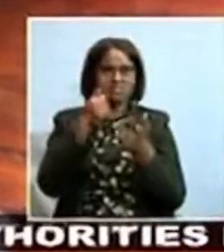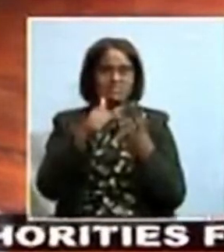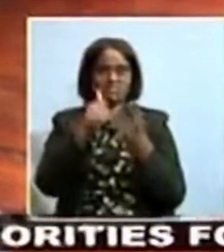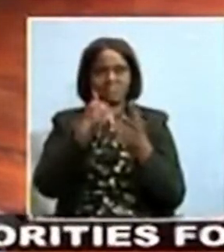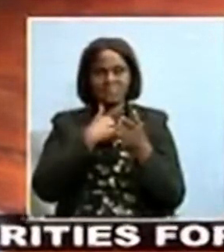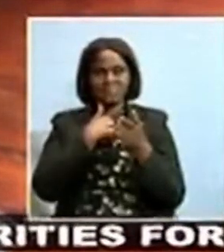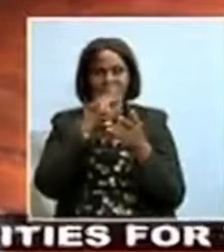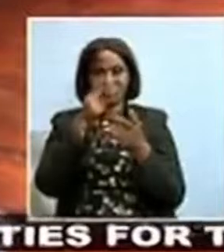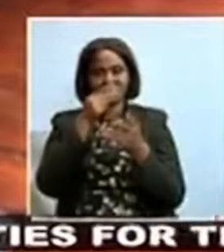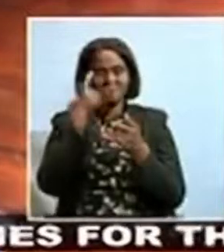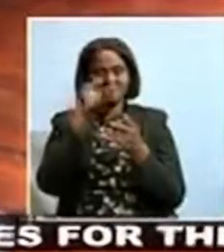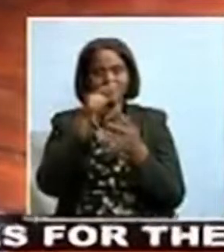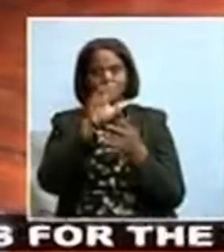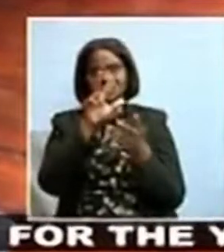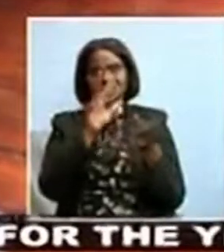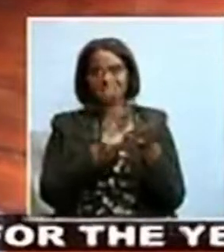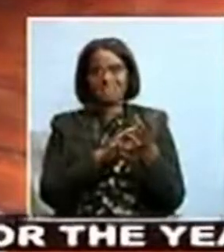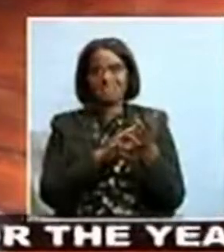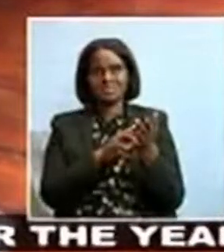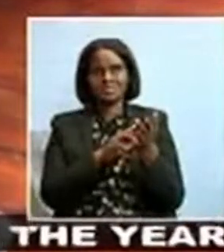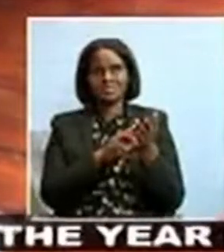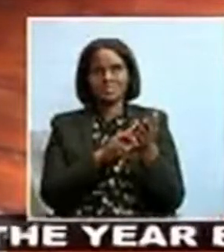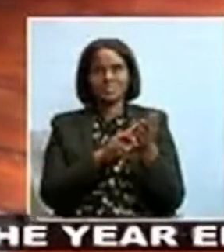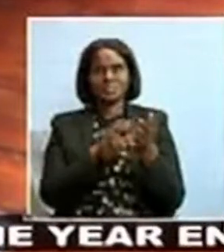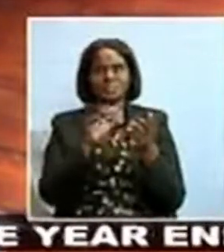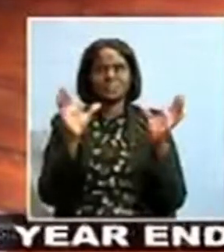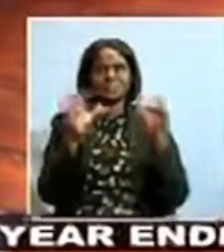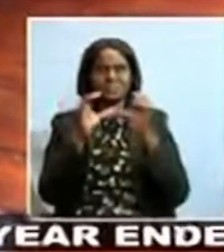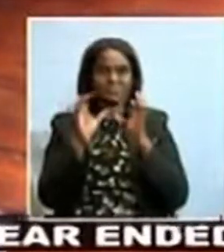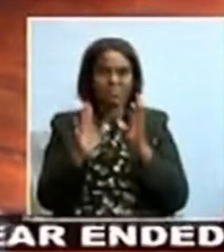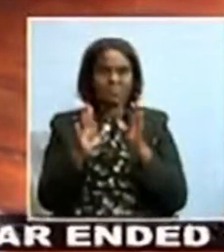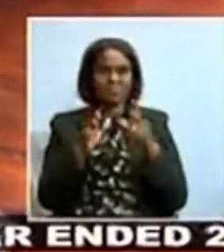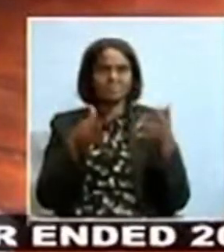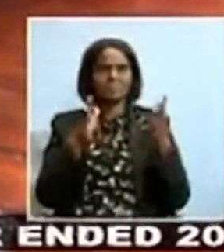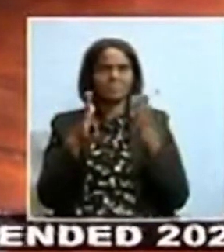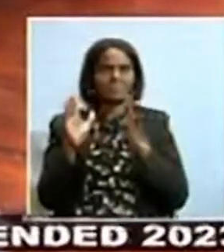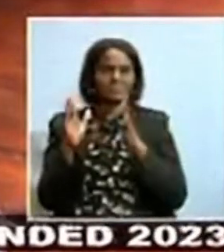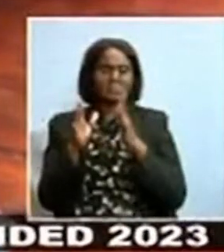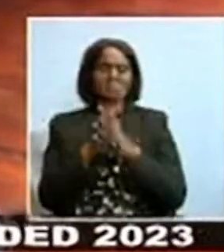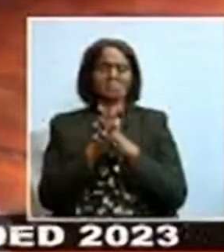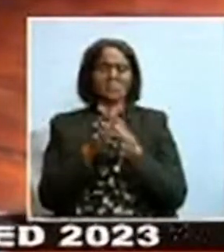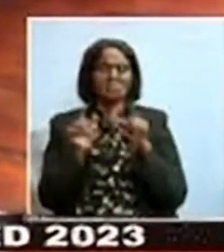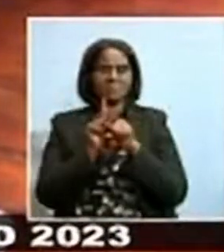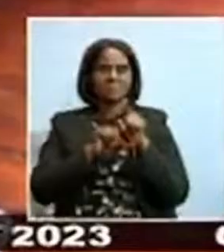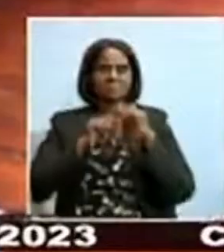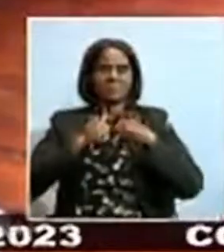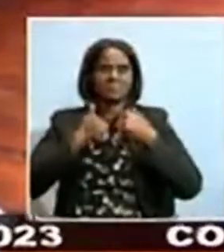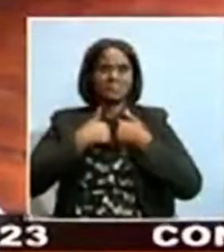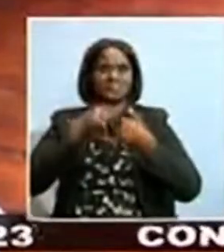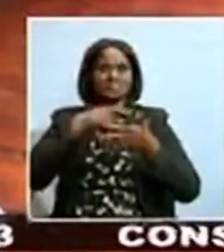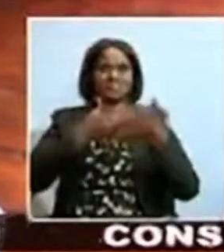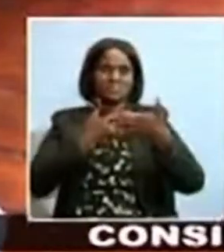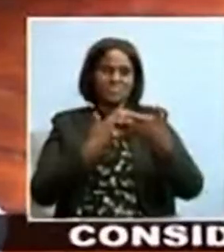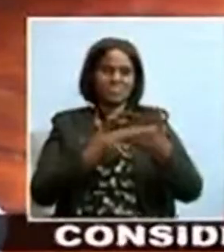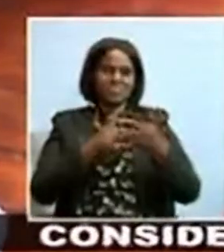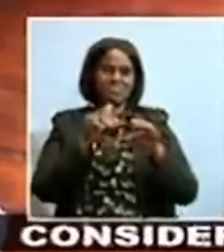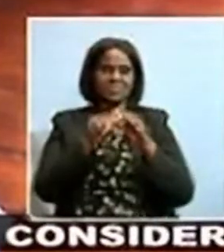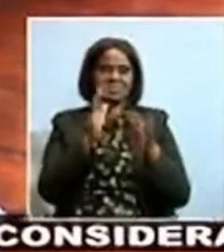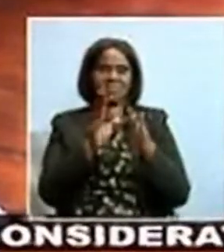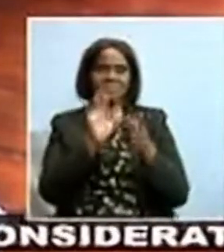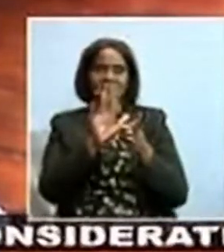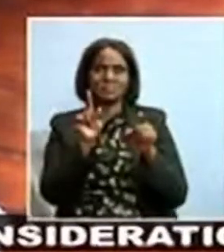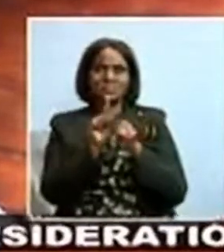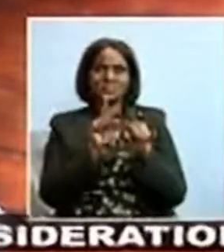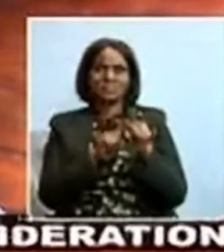there for 3,000, these are councillors' allowances. And we have a payment voucher in between there, the